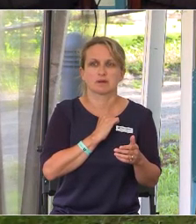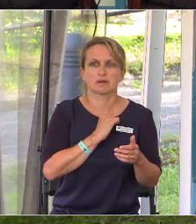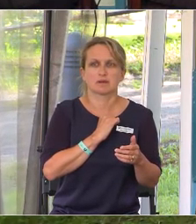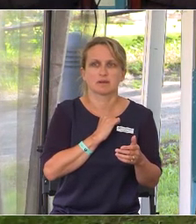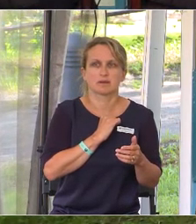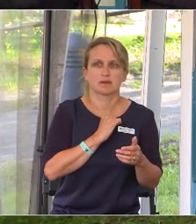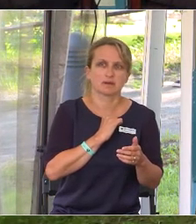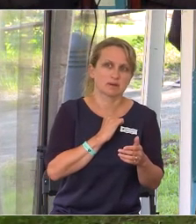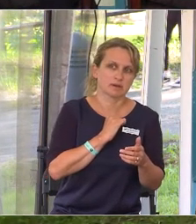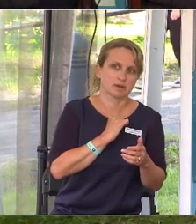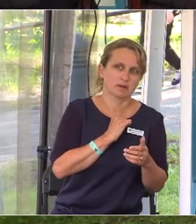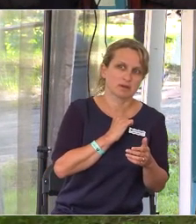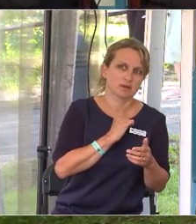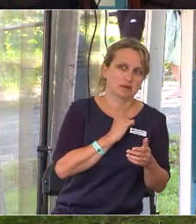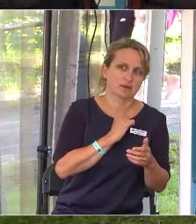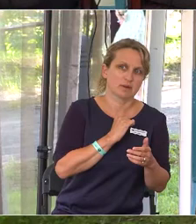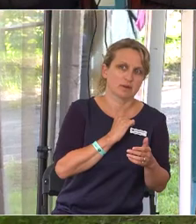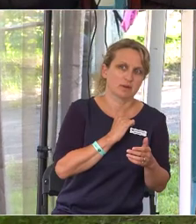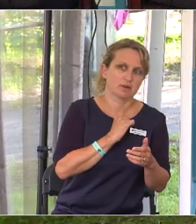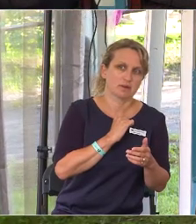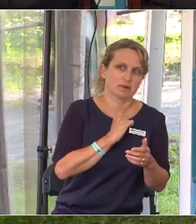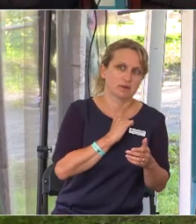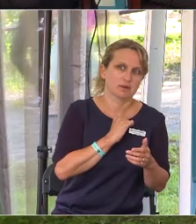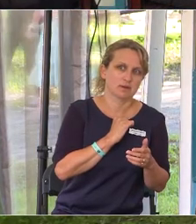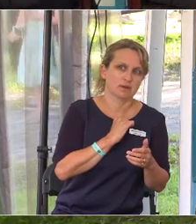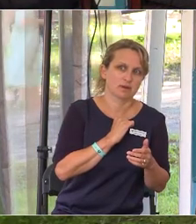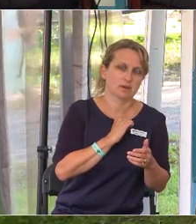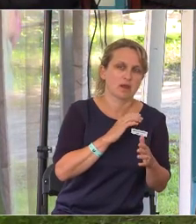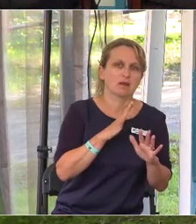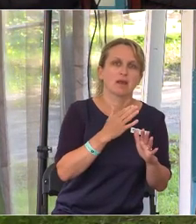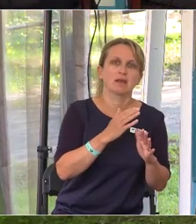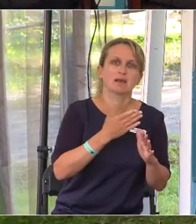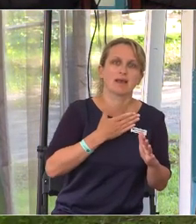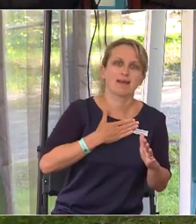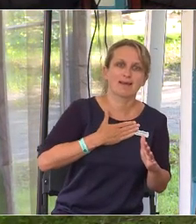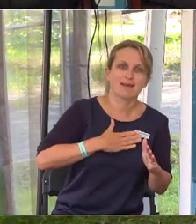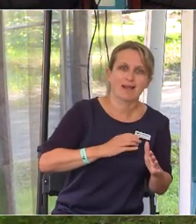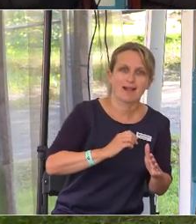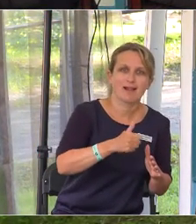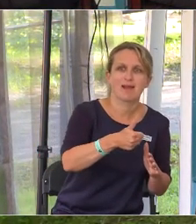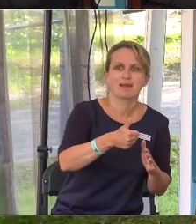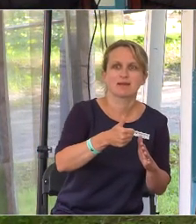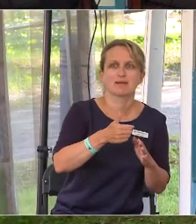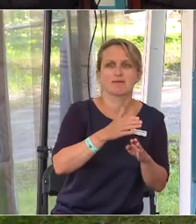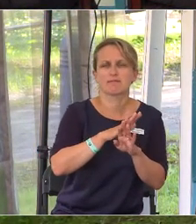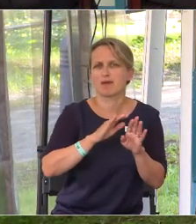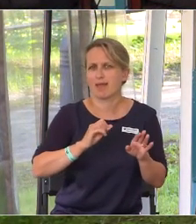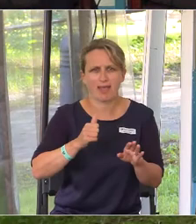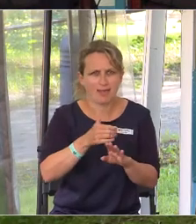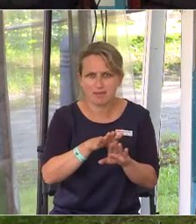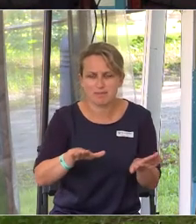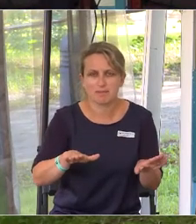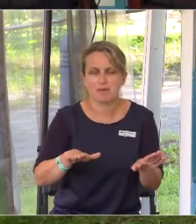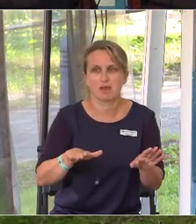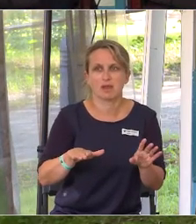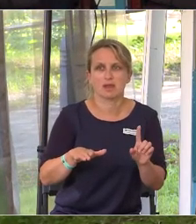Maybe you can look at it like, what do you look at? Likes, dislikes, or something like that, dislikes and dislikes. They're